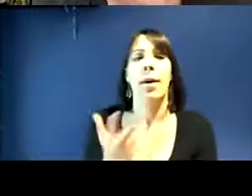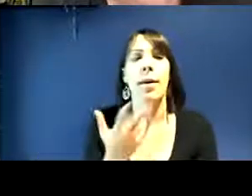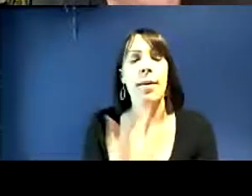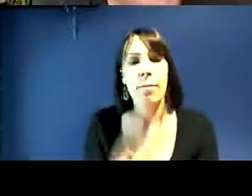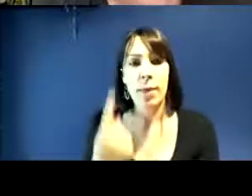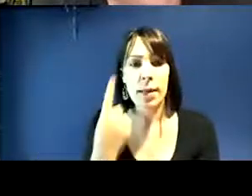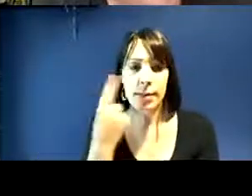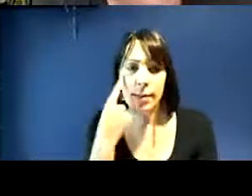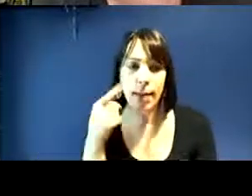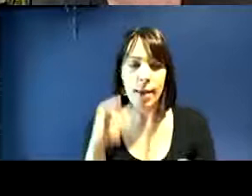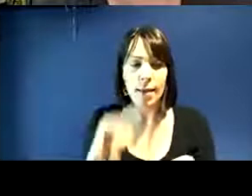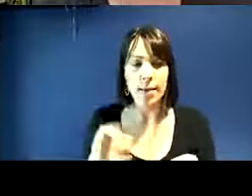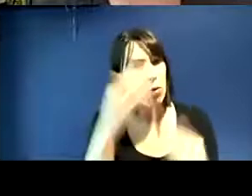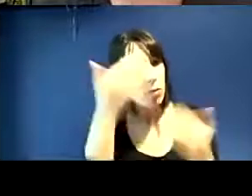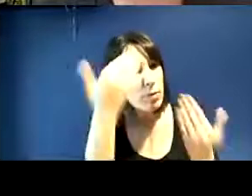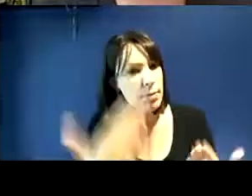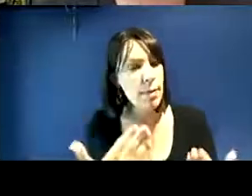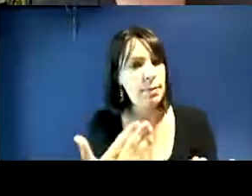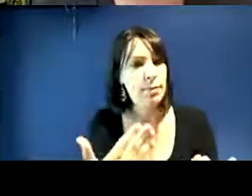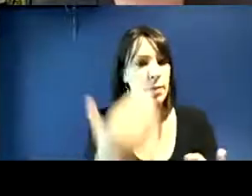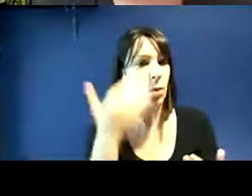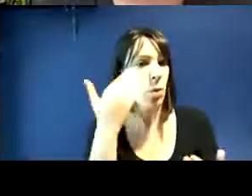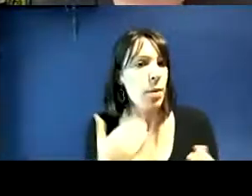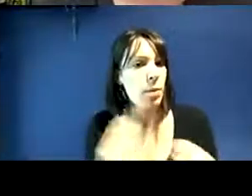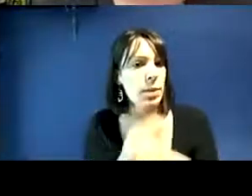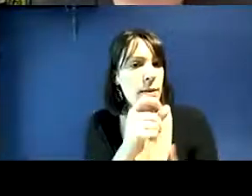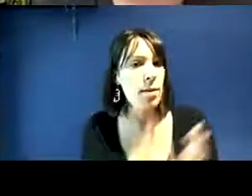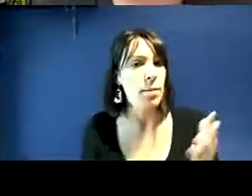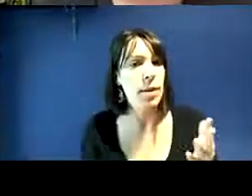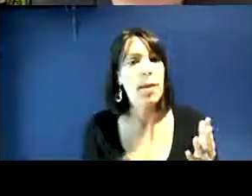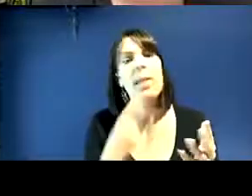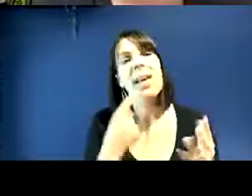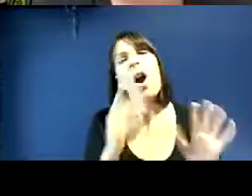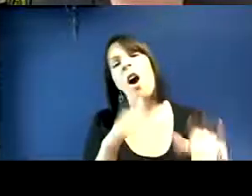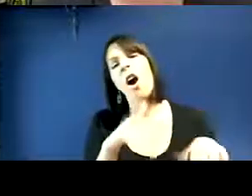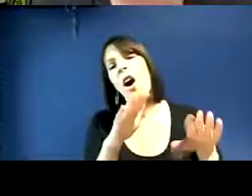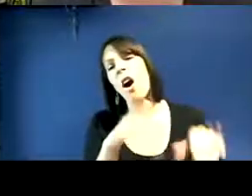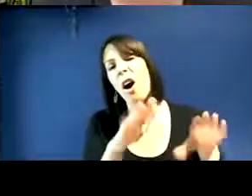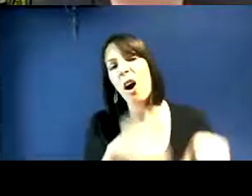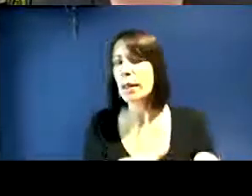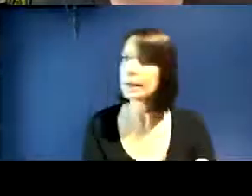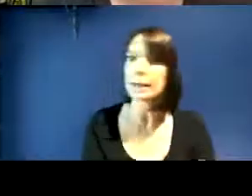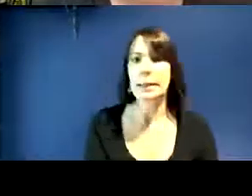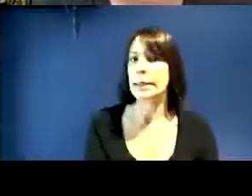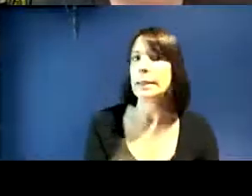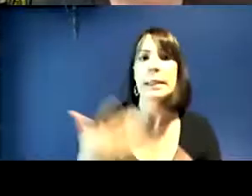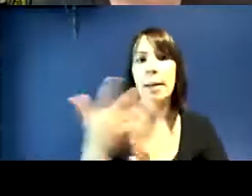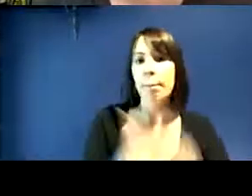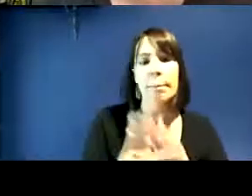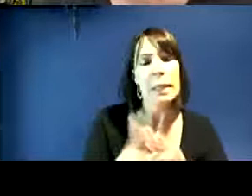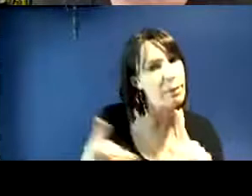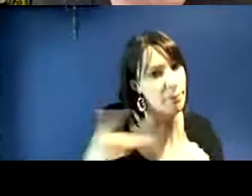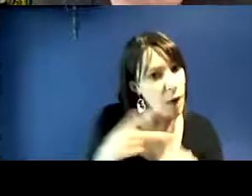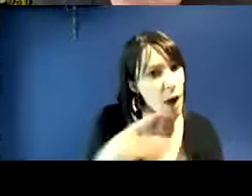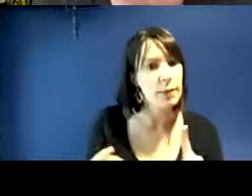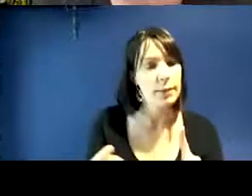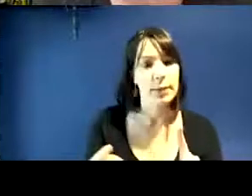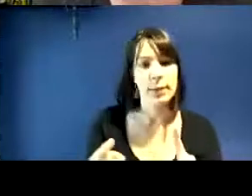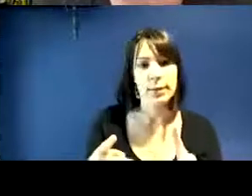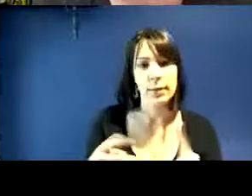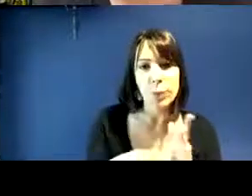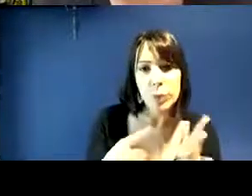allows disrespect towards women with disabilities to thrive, then violence against women with disabilities will also